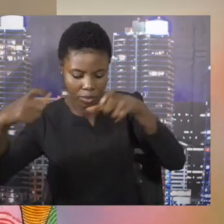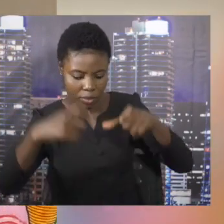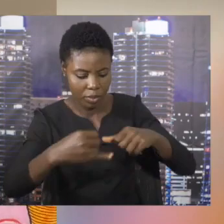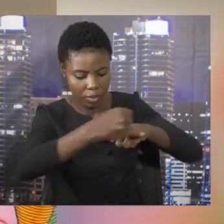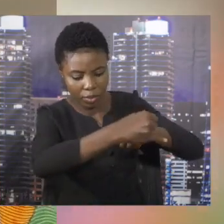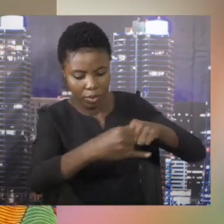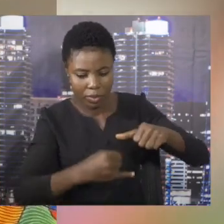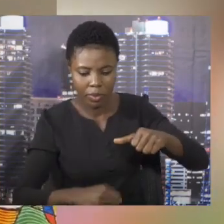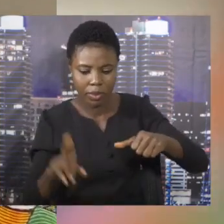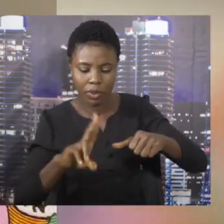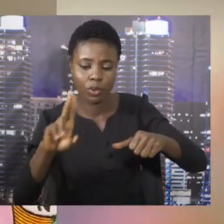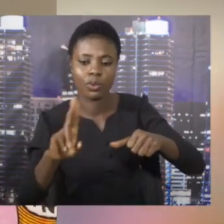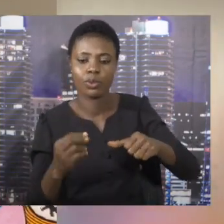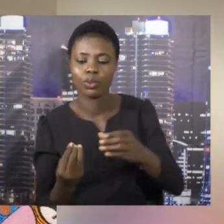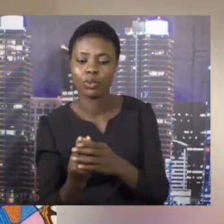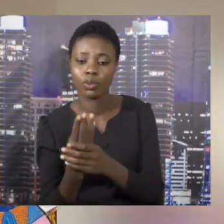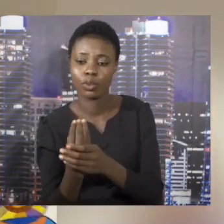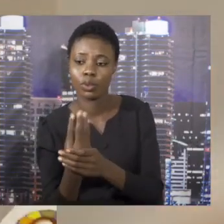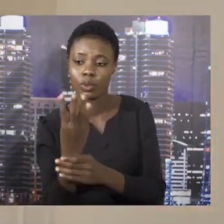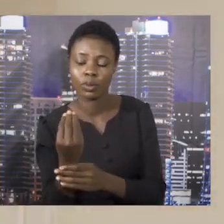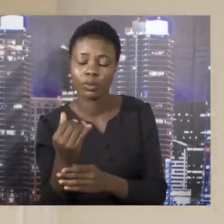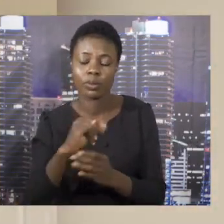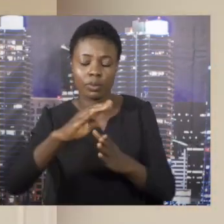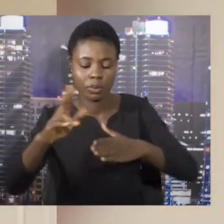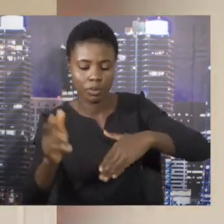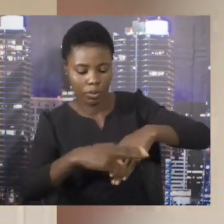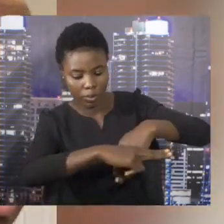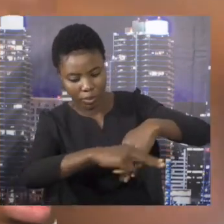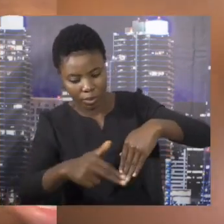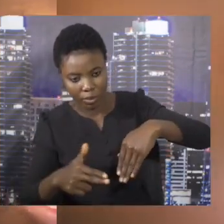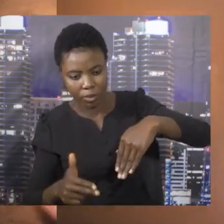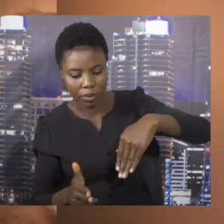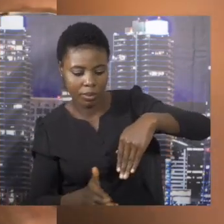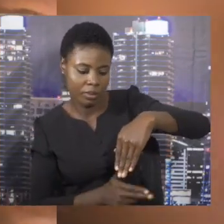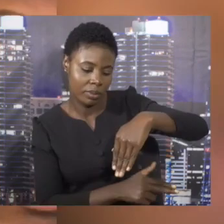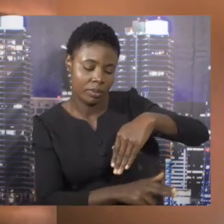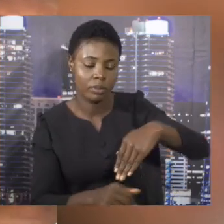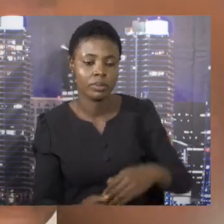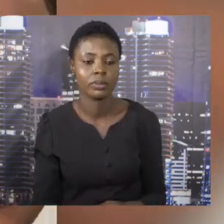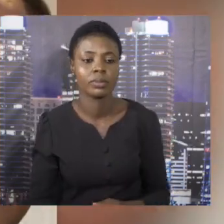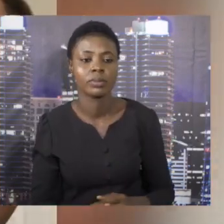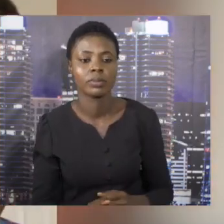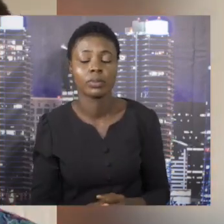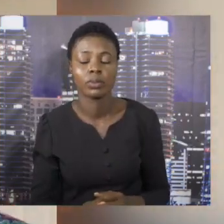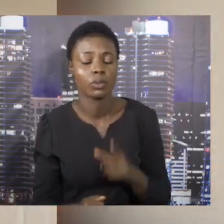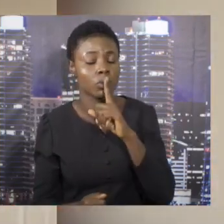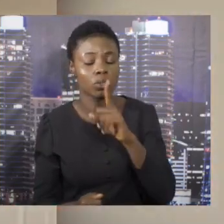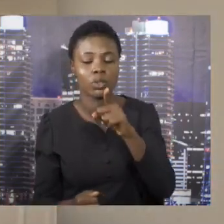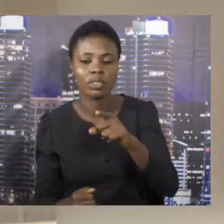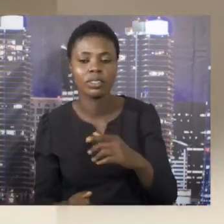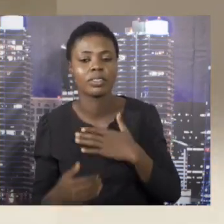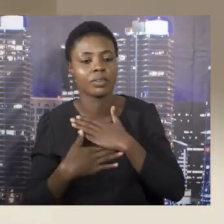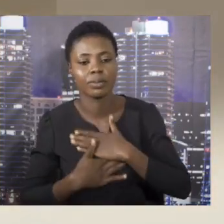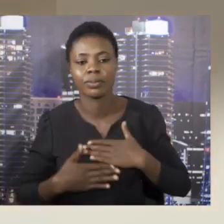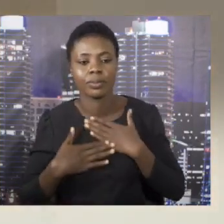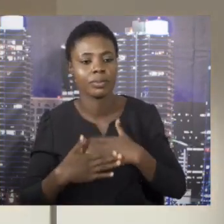paint brushes to really draw the lines in this work. So the art of putting things in shape is quite very interesting and very fascinating. This is